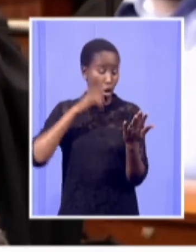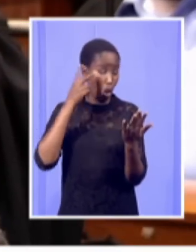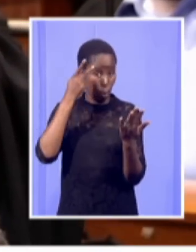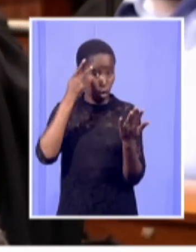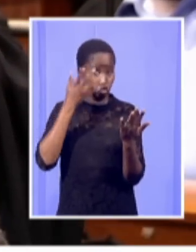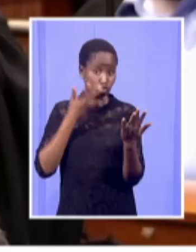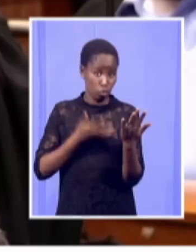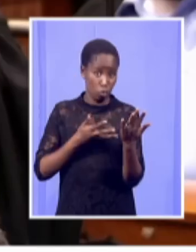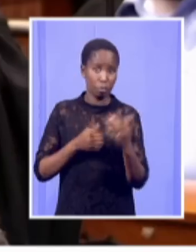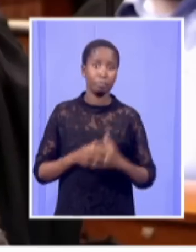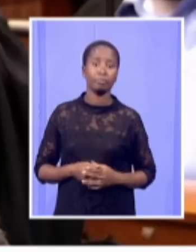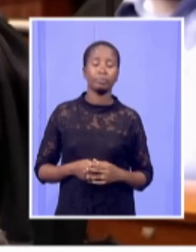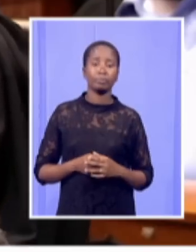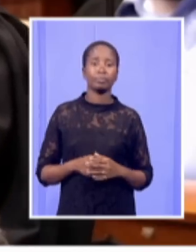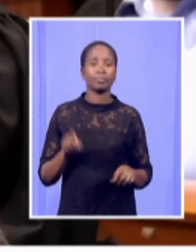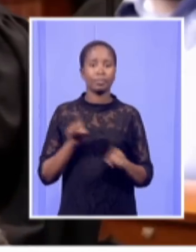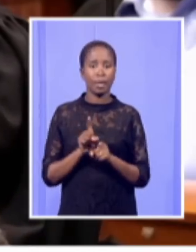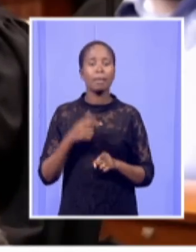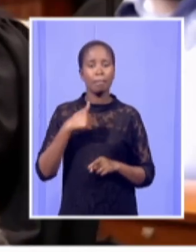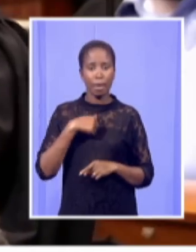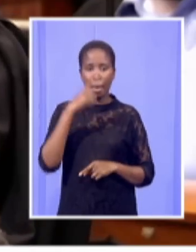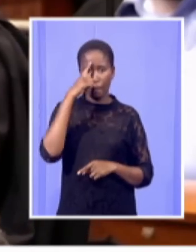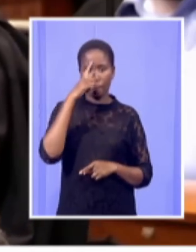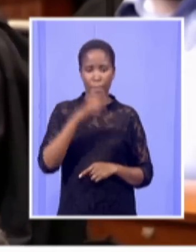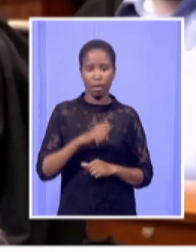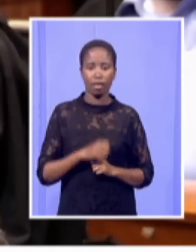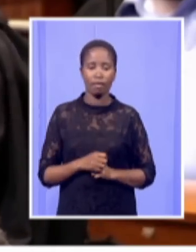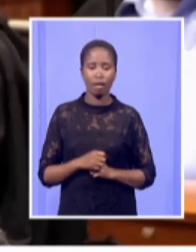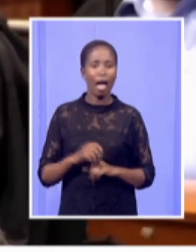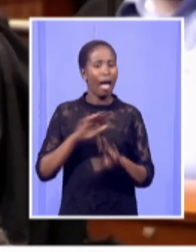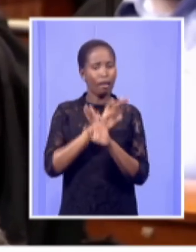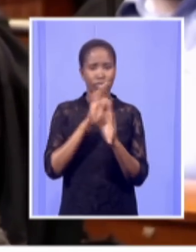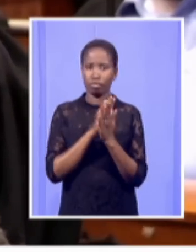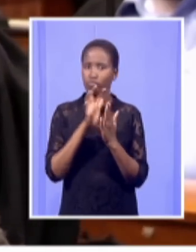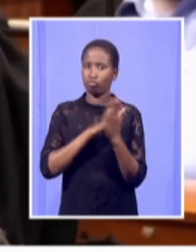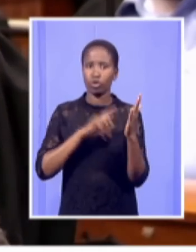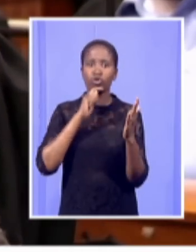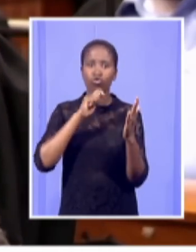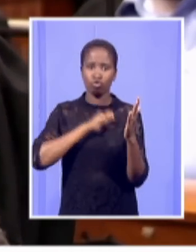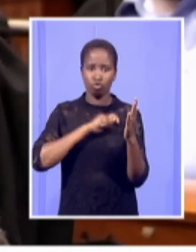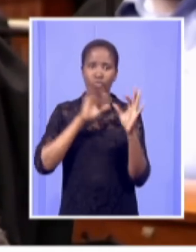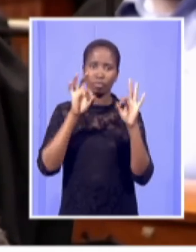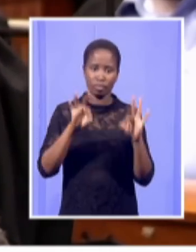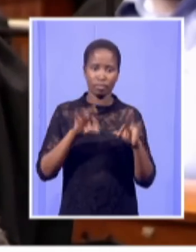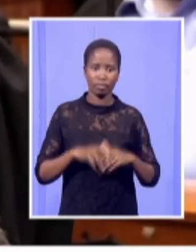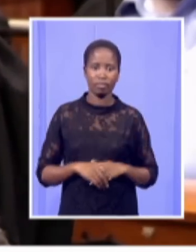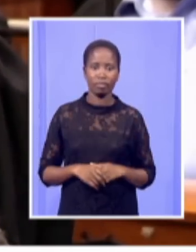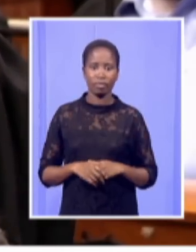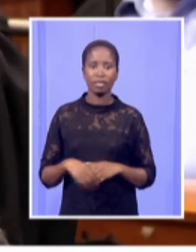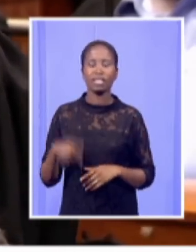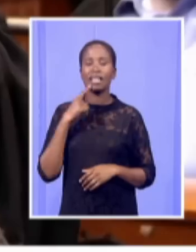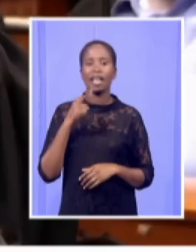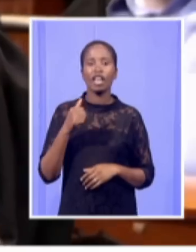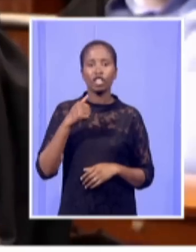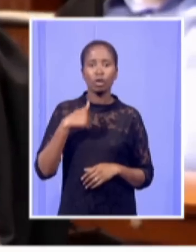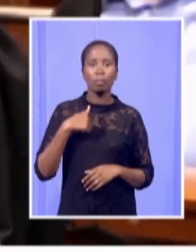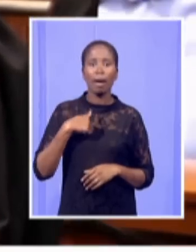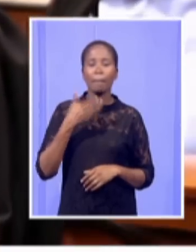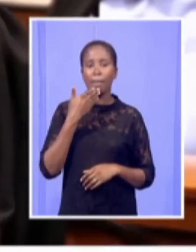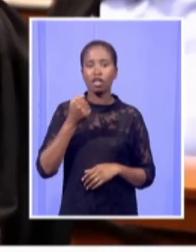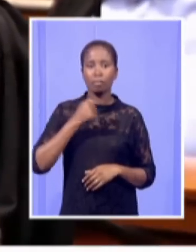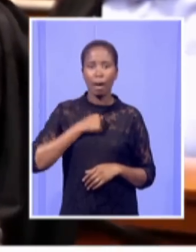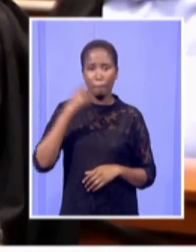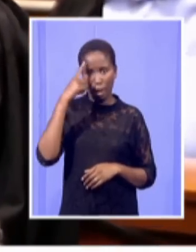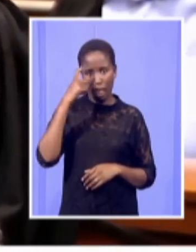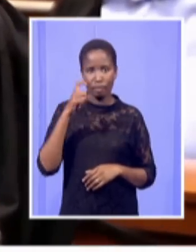to the best of my belief are true and correct. I think maybe we should correct that. To the best of my belief are true and